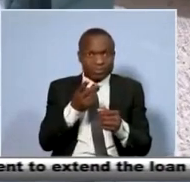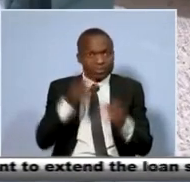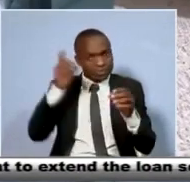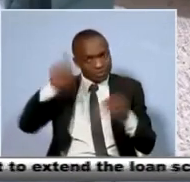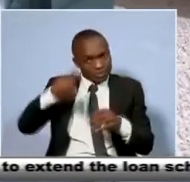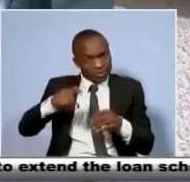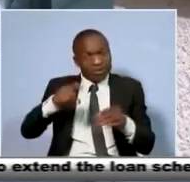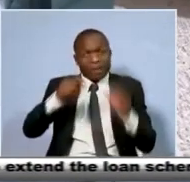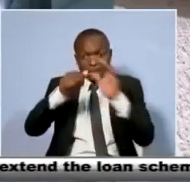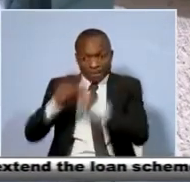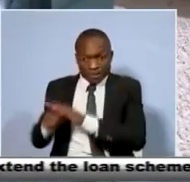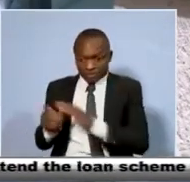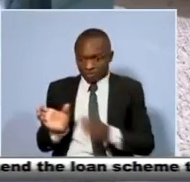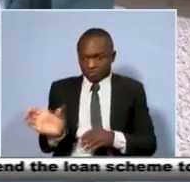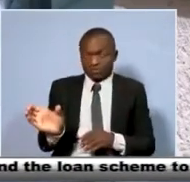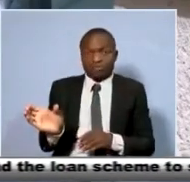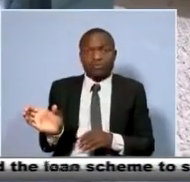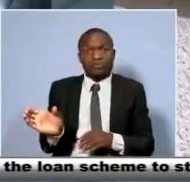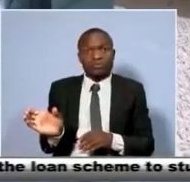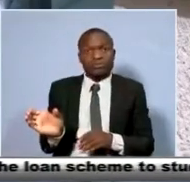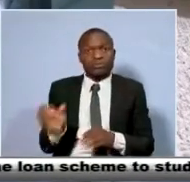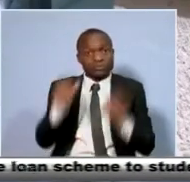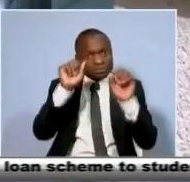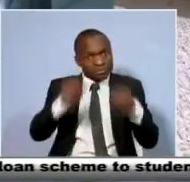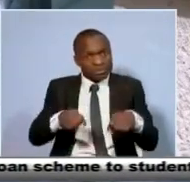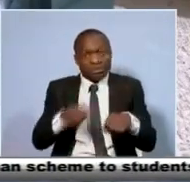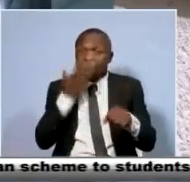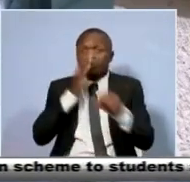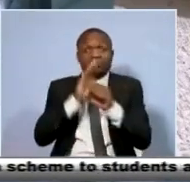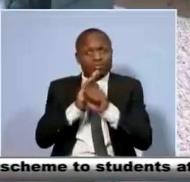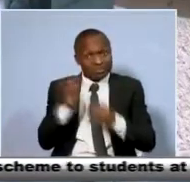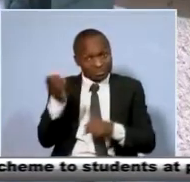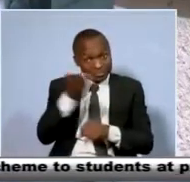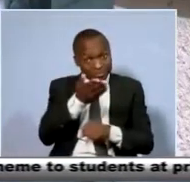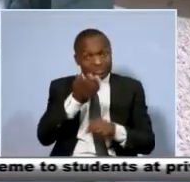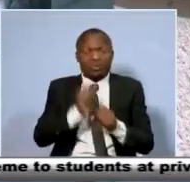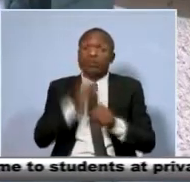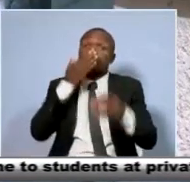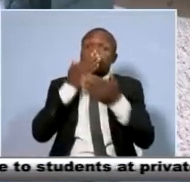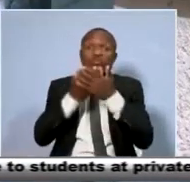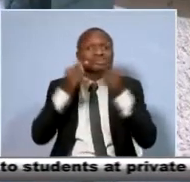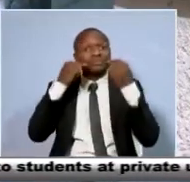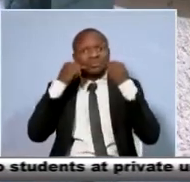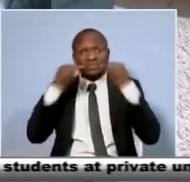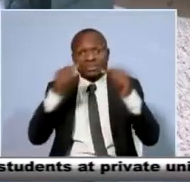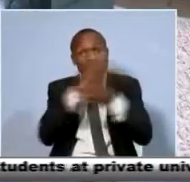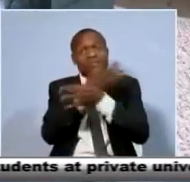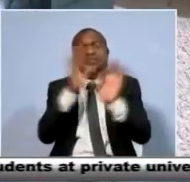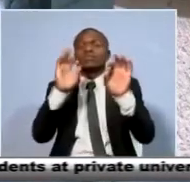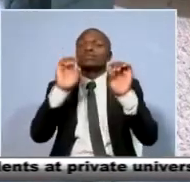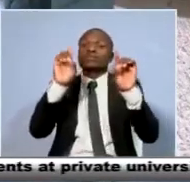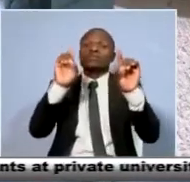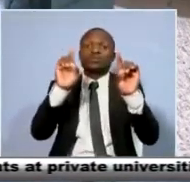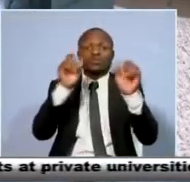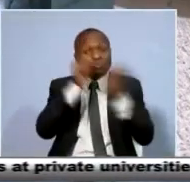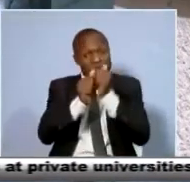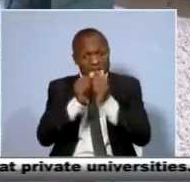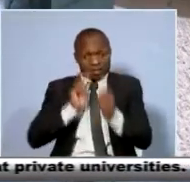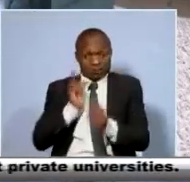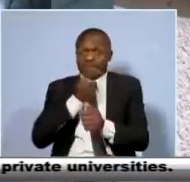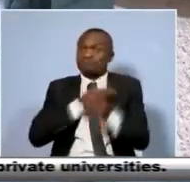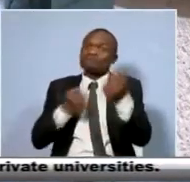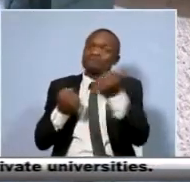need private sector intervention, because I can guarantee you that the good news that we have free education, which we support